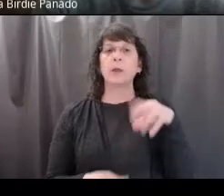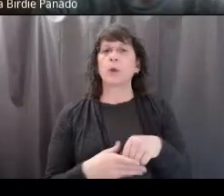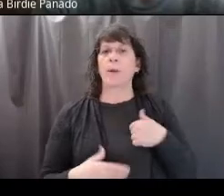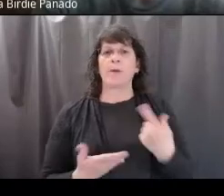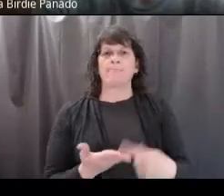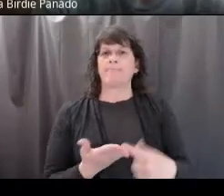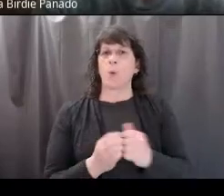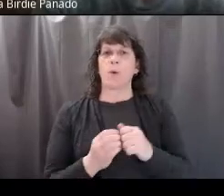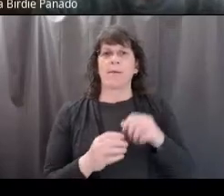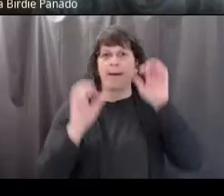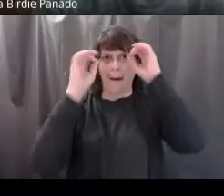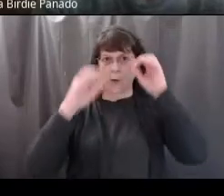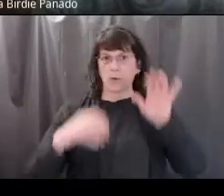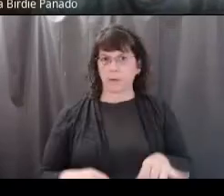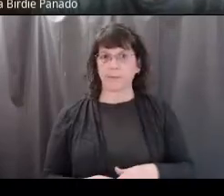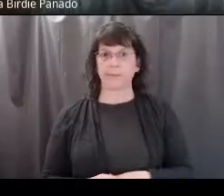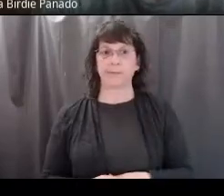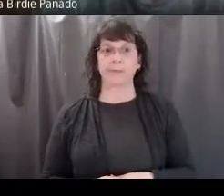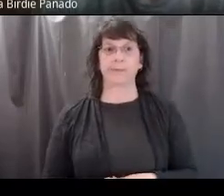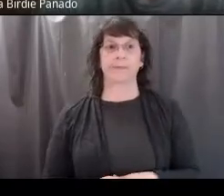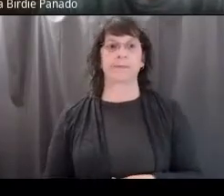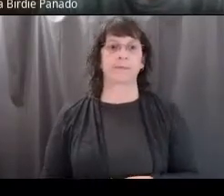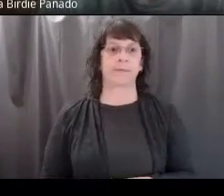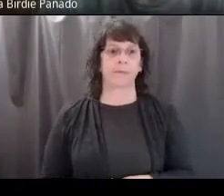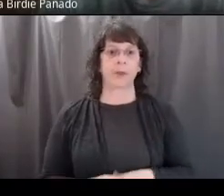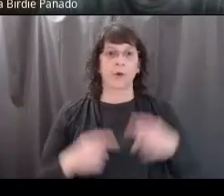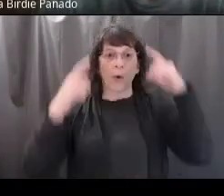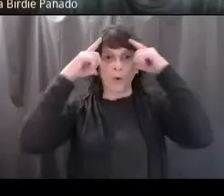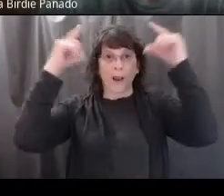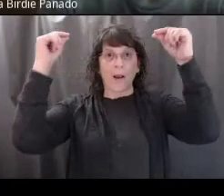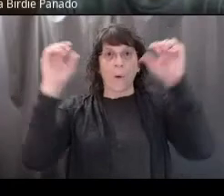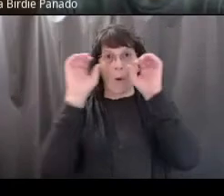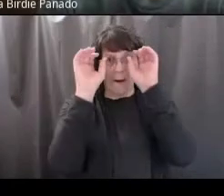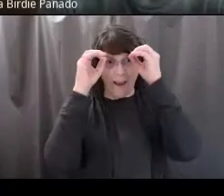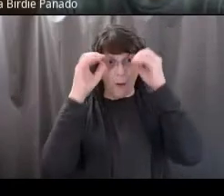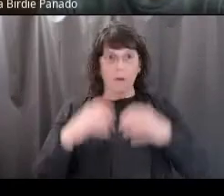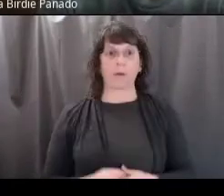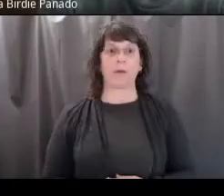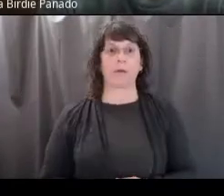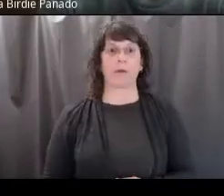the owls. Great horned owls